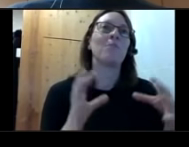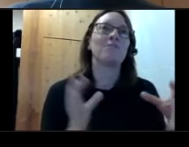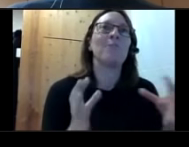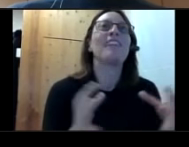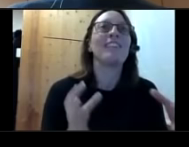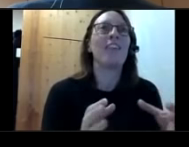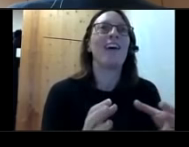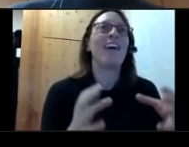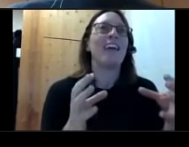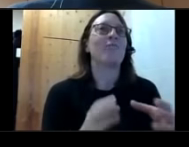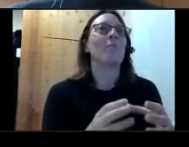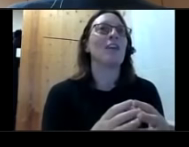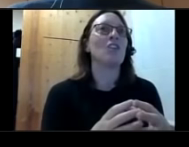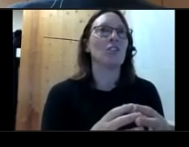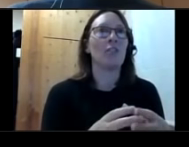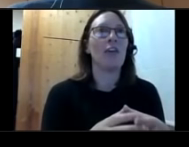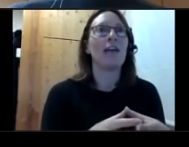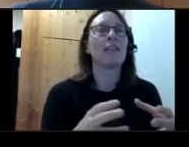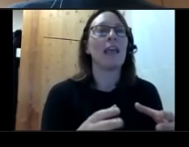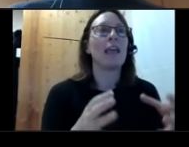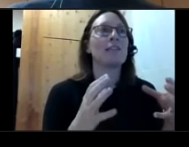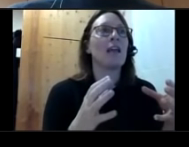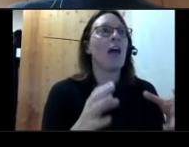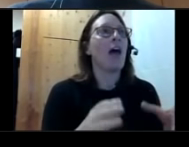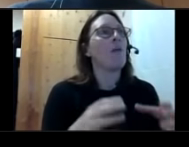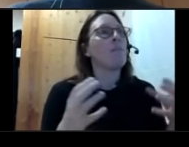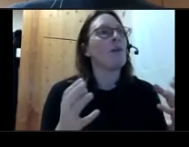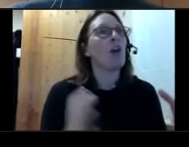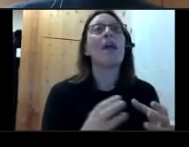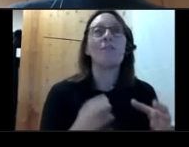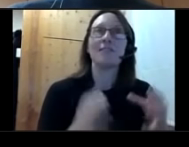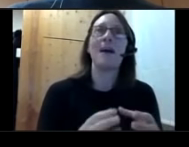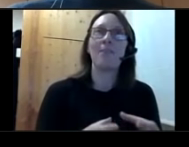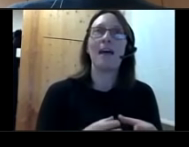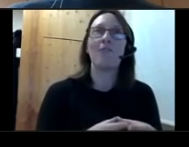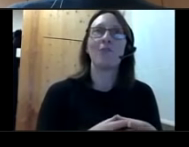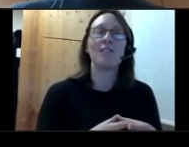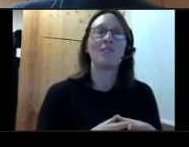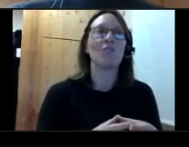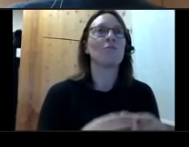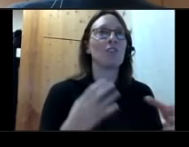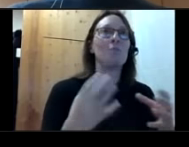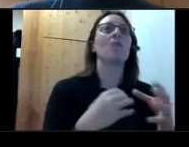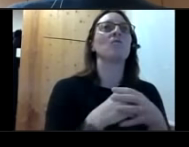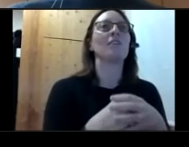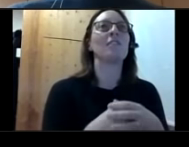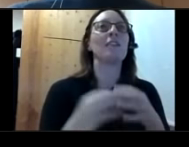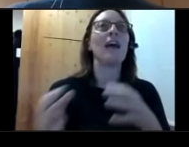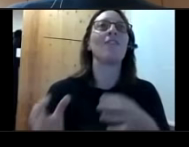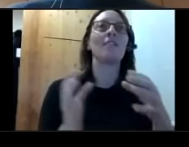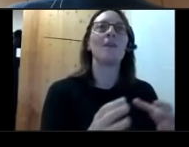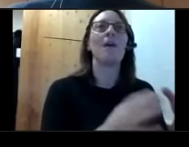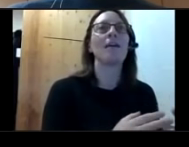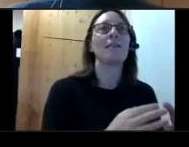able to bring together information that is coherent about the platform that it's on. So you might want to